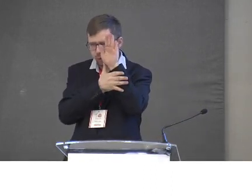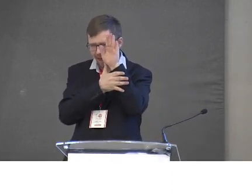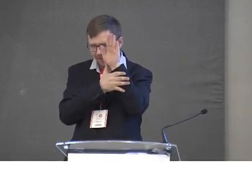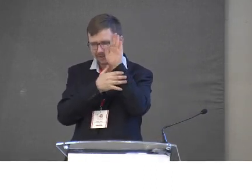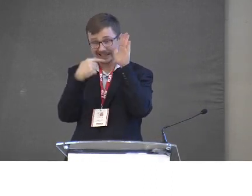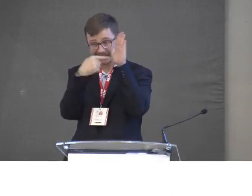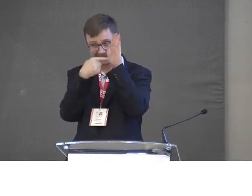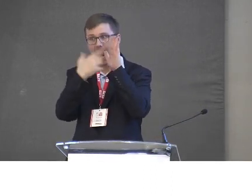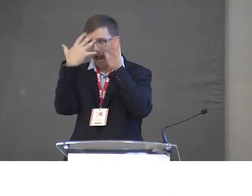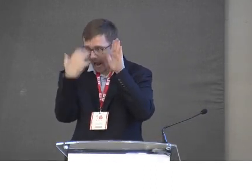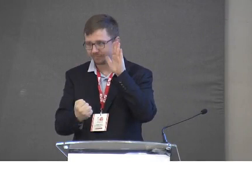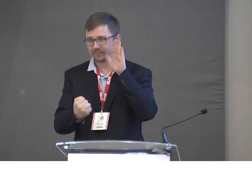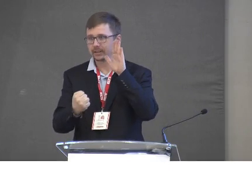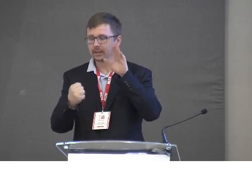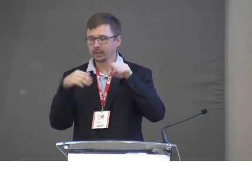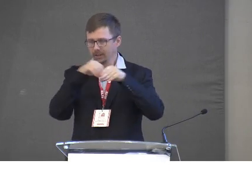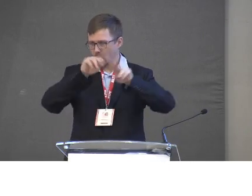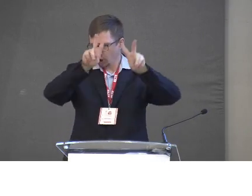last comment.